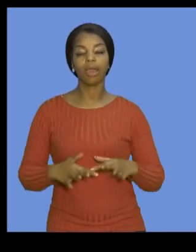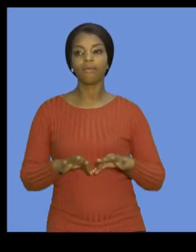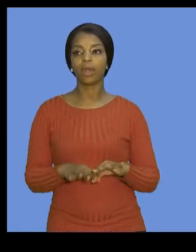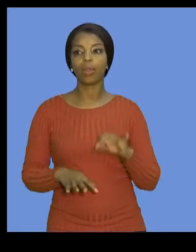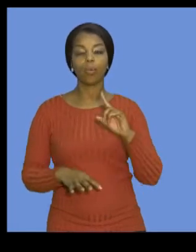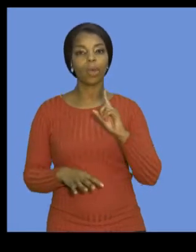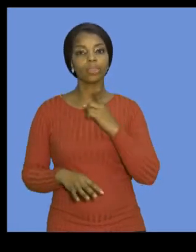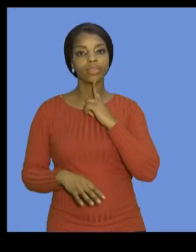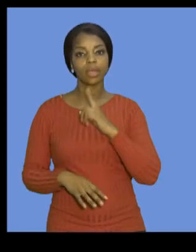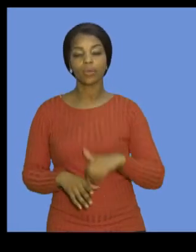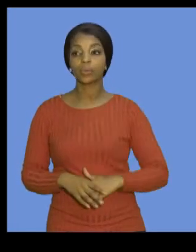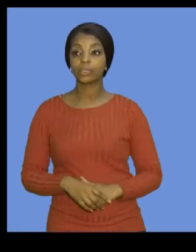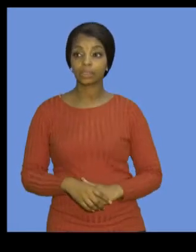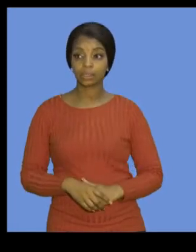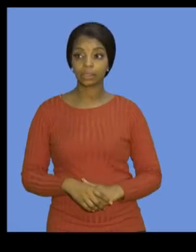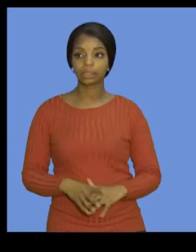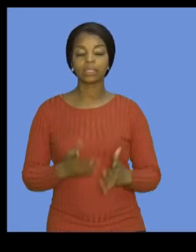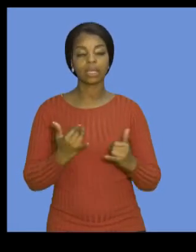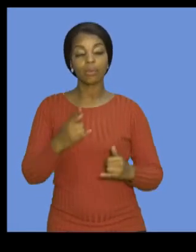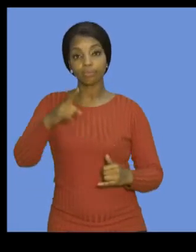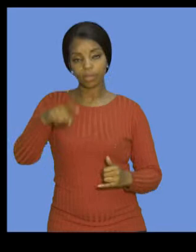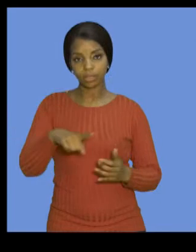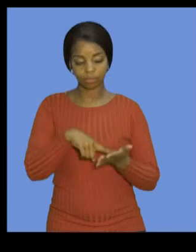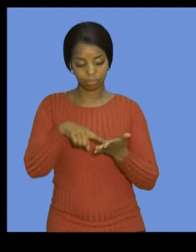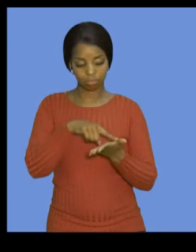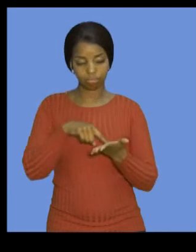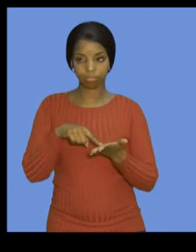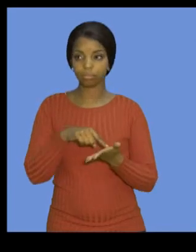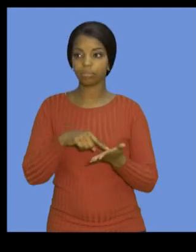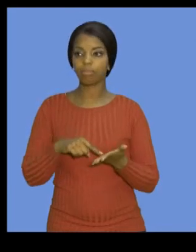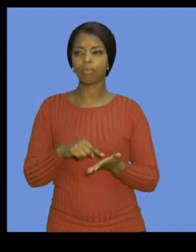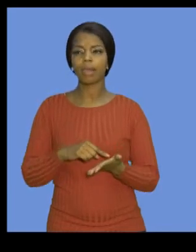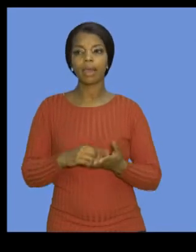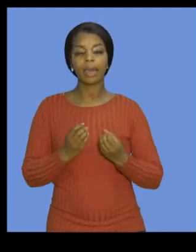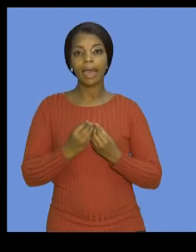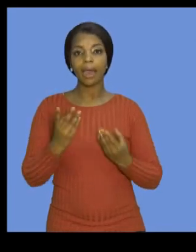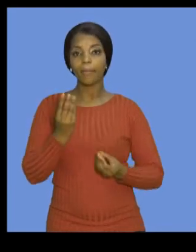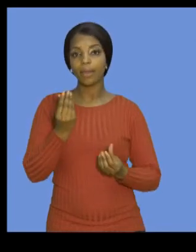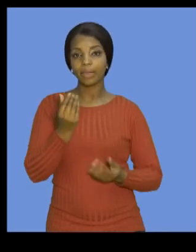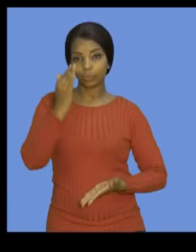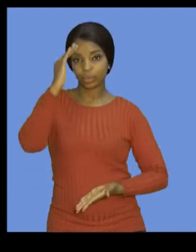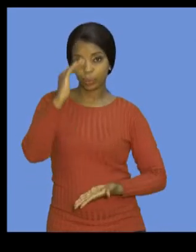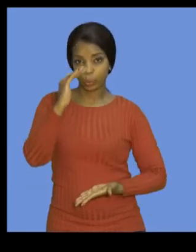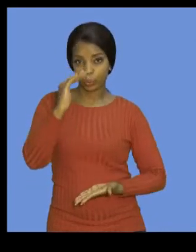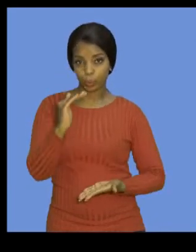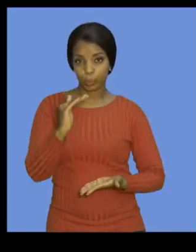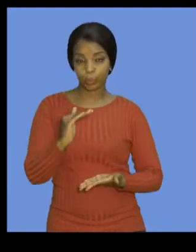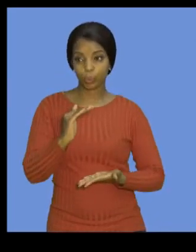11,500 will be the P value. Calculate the depreciation rate if depreciation is